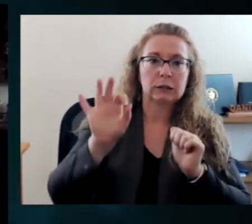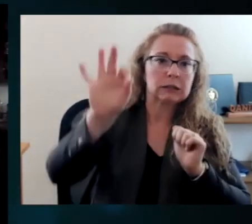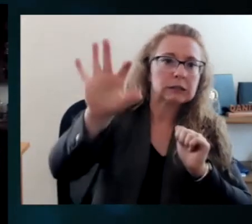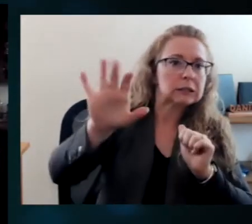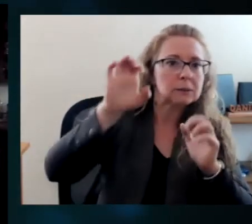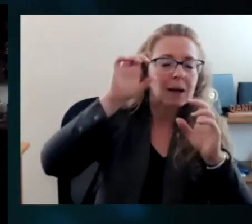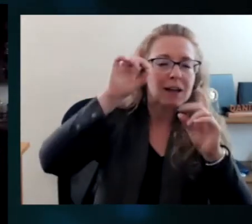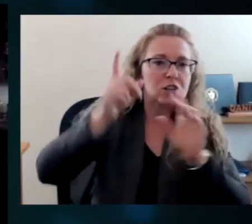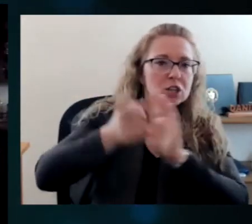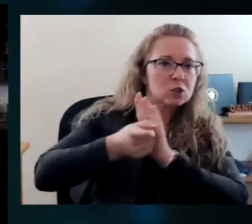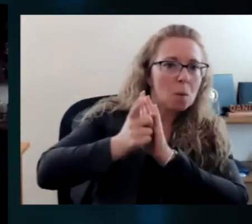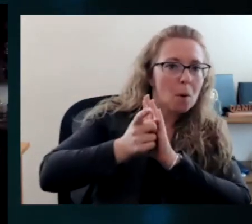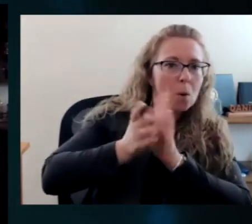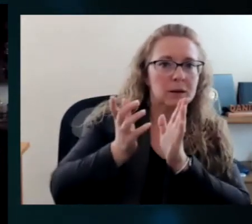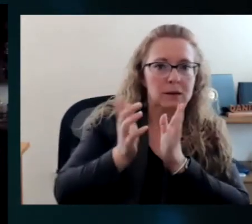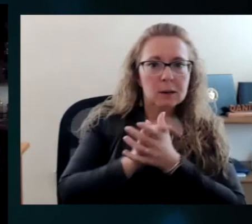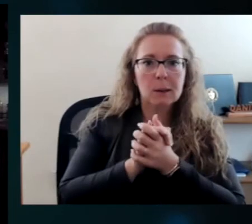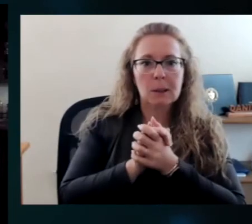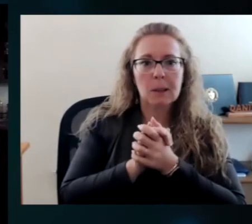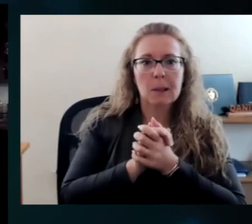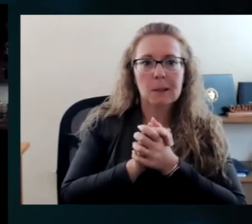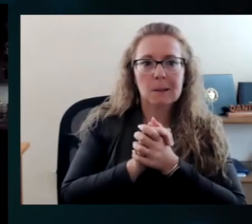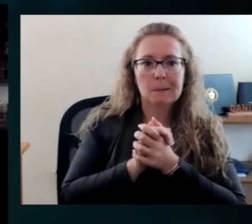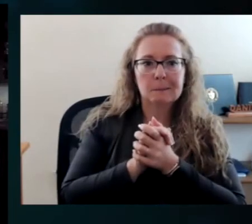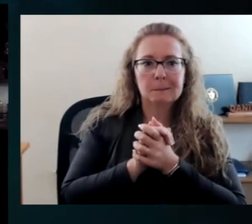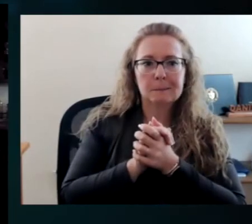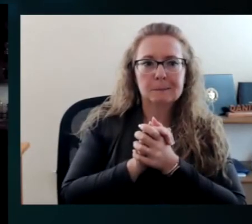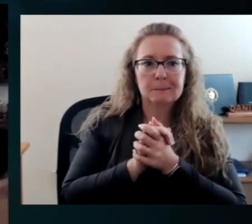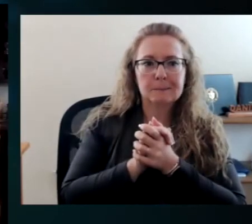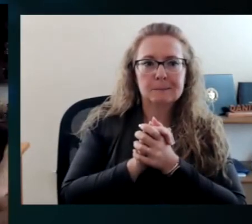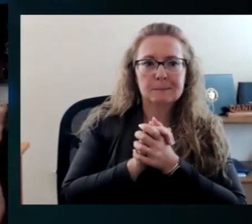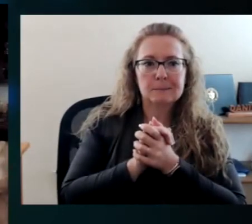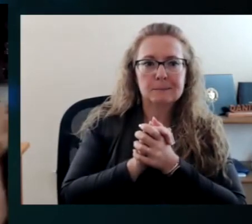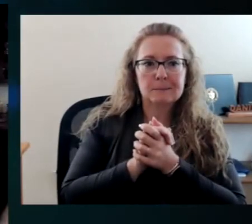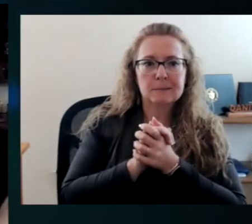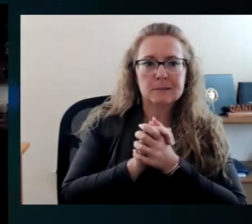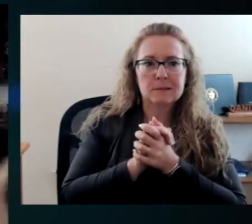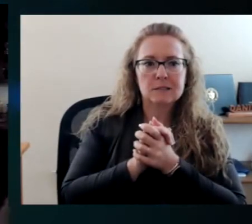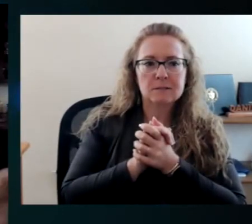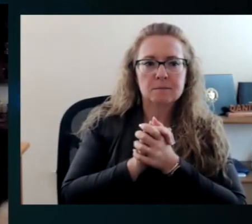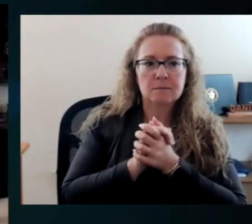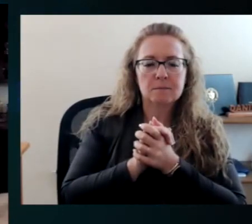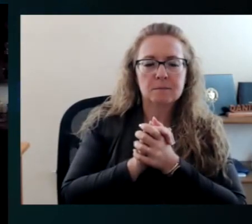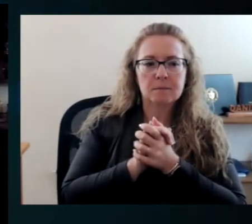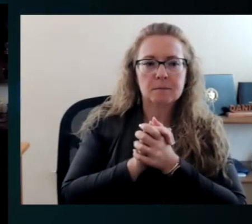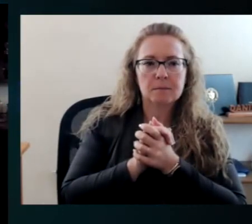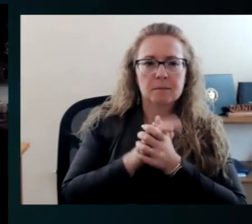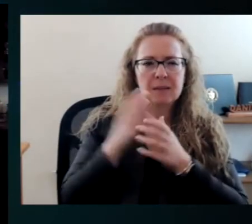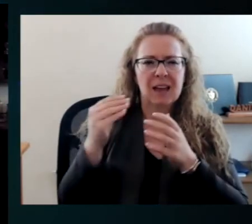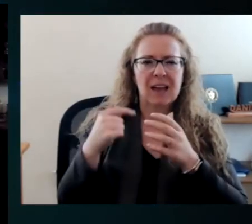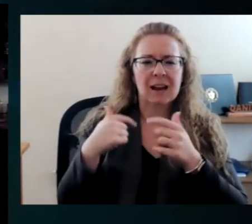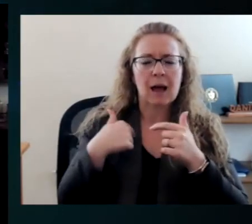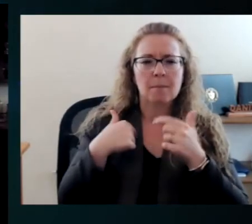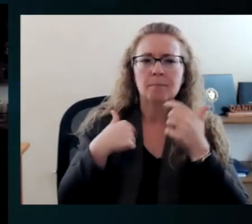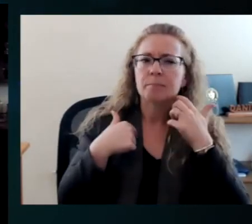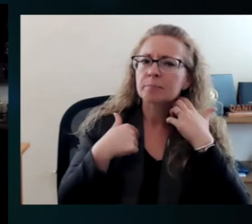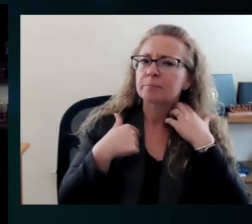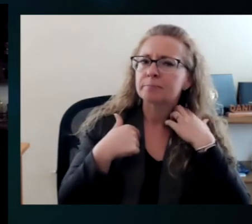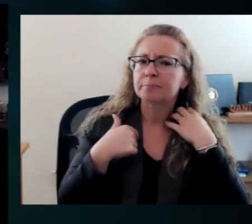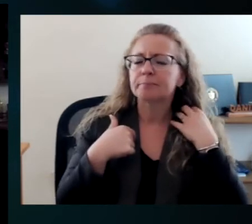here. And I don't know if it's very jarring, and it can actually be very,